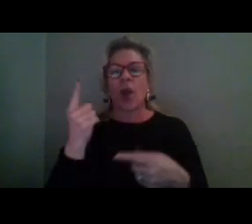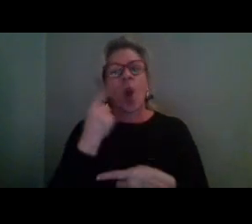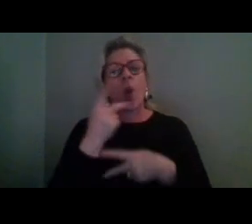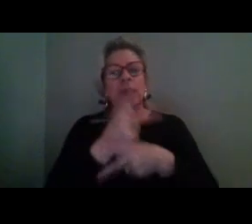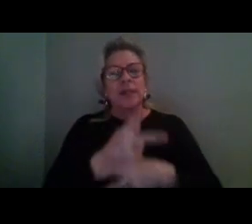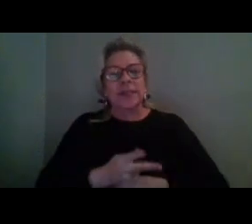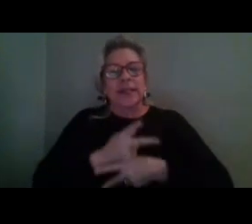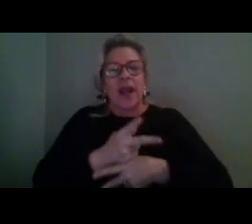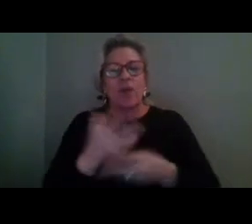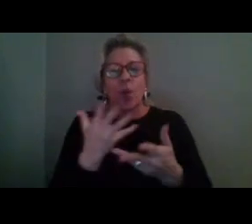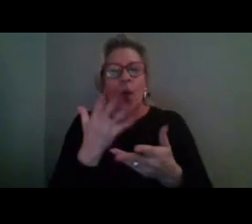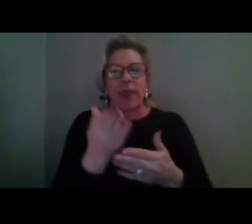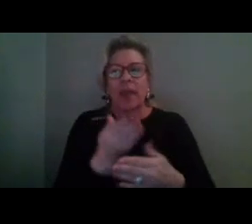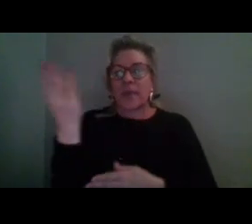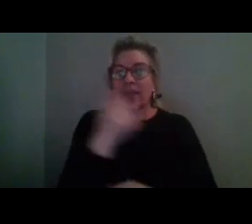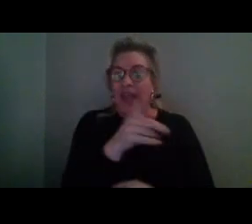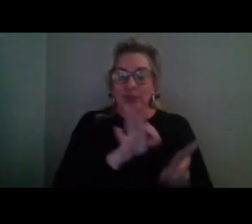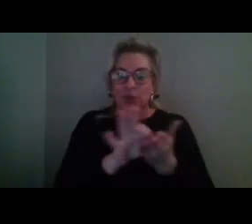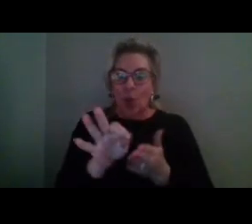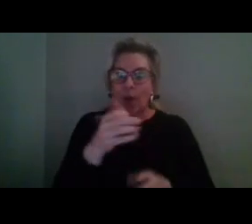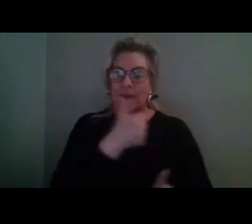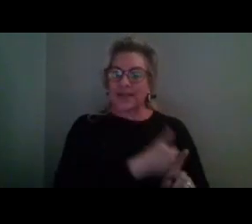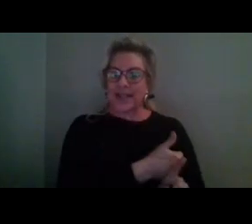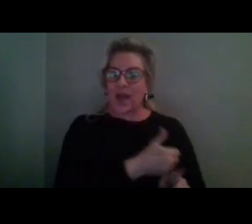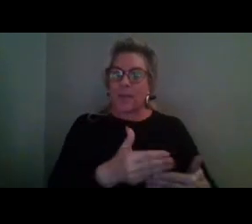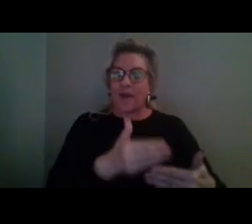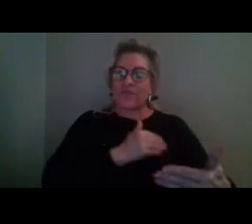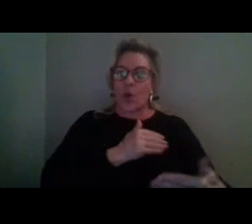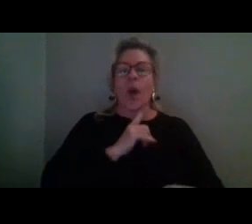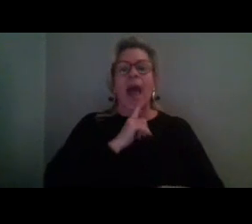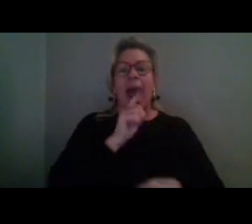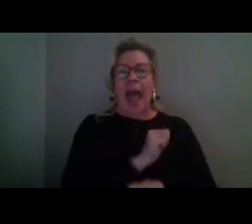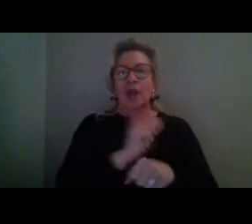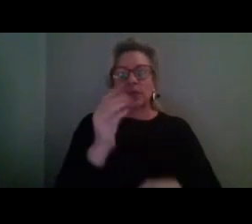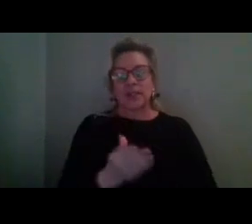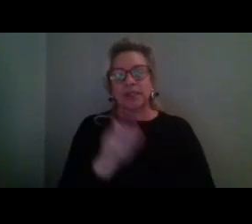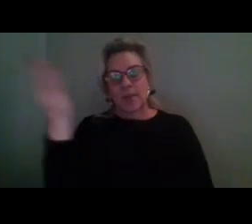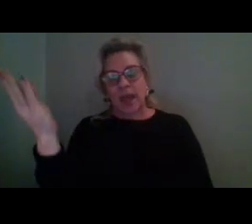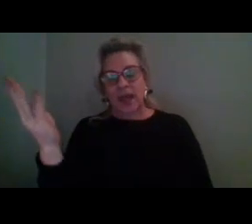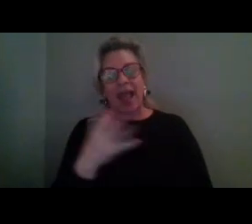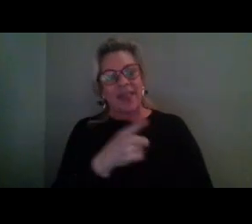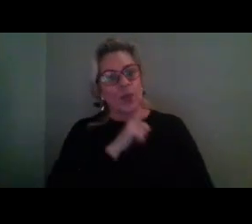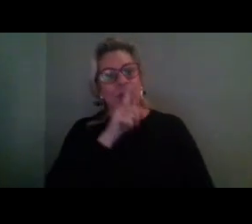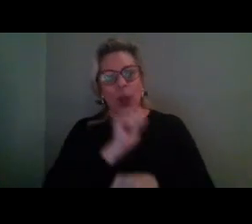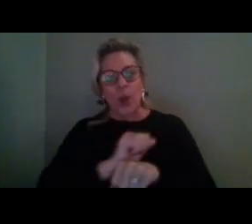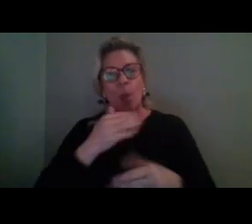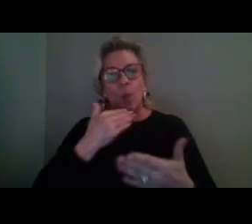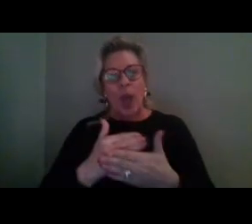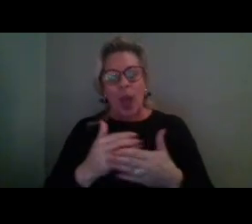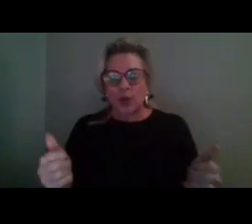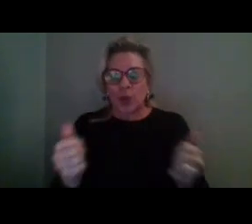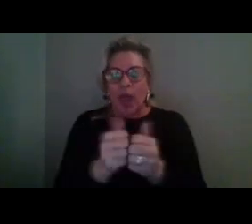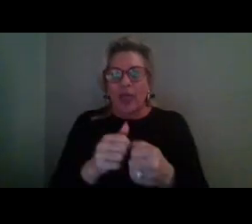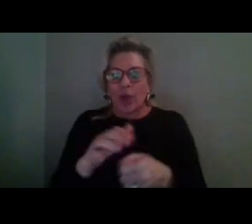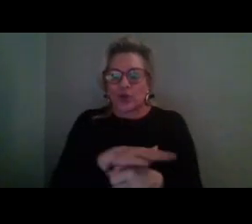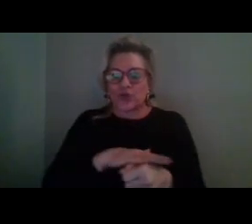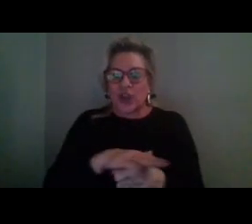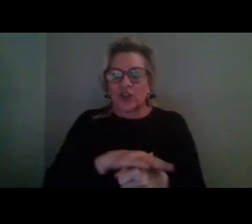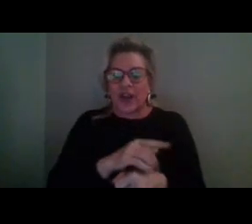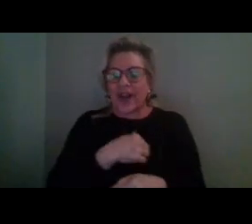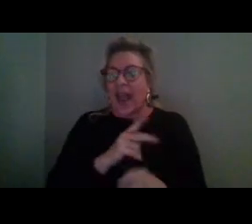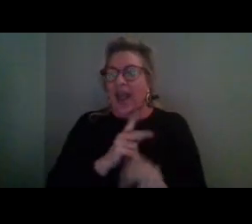they submit. They score them themselves ahead of time. And they work together as a region. They also have very